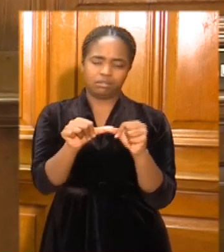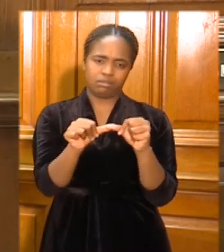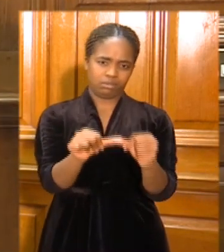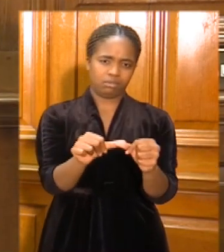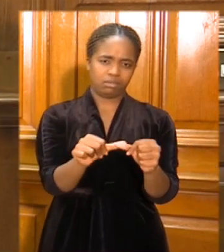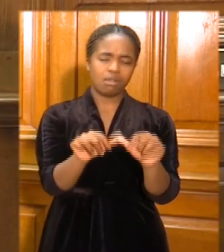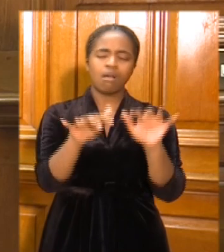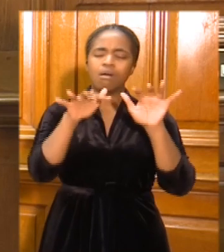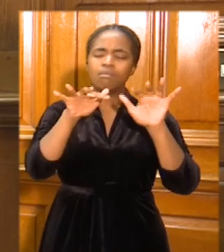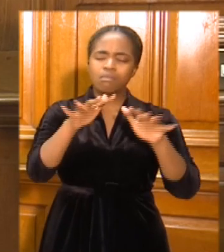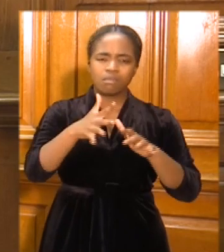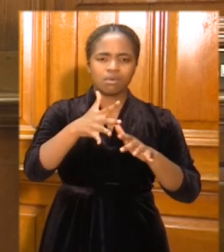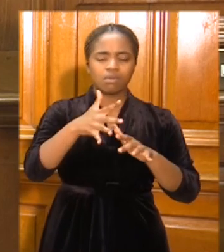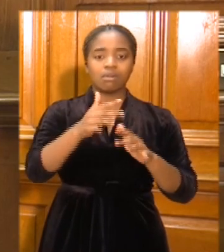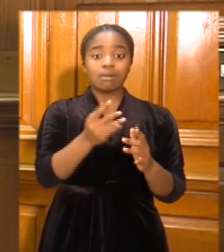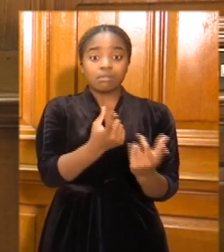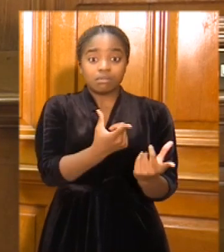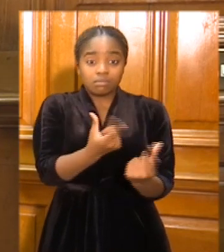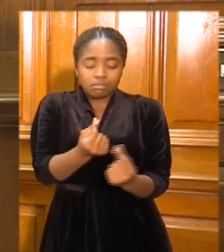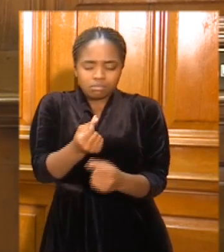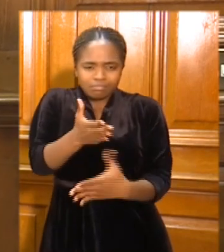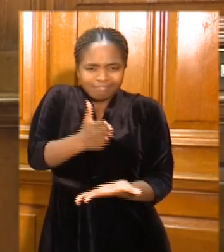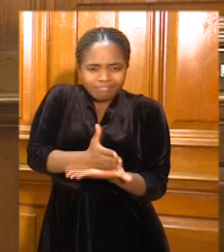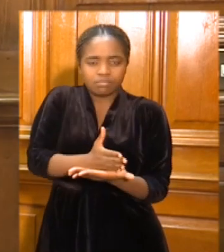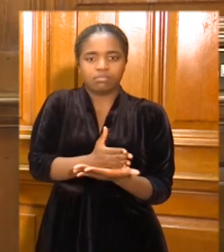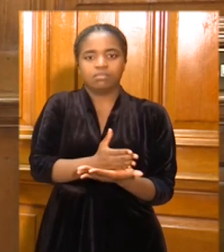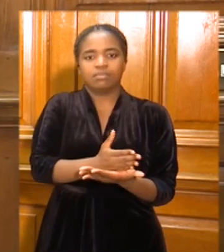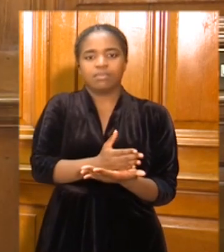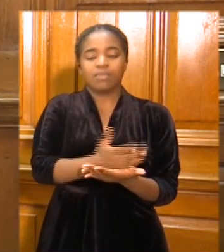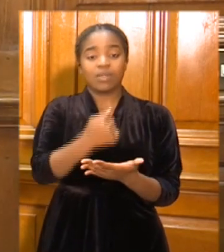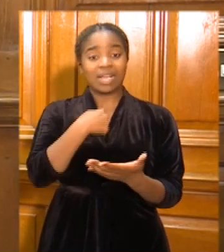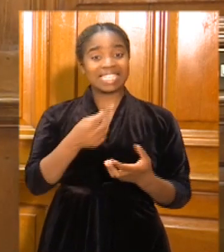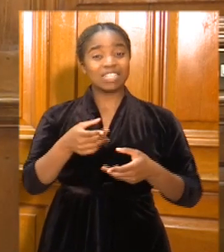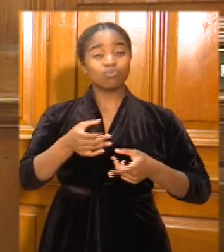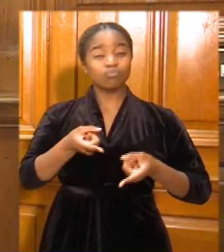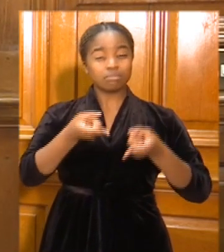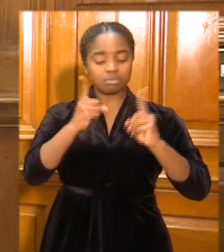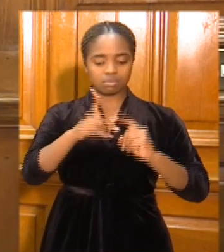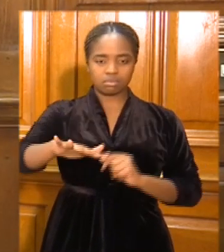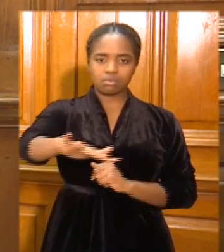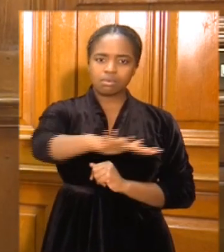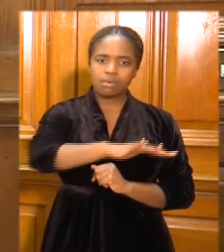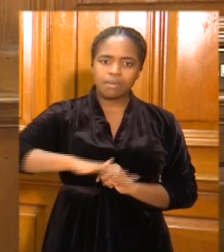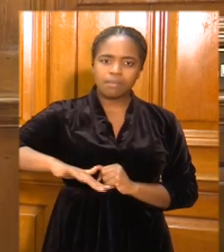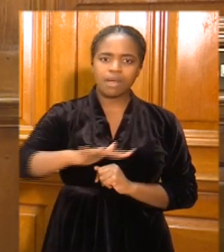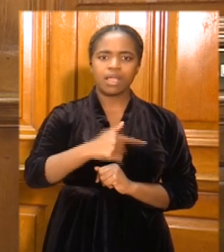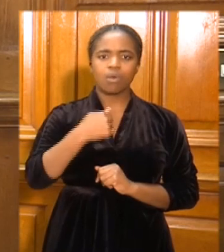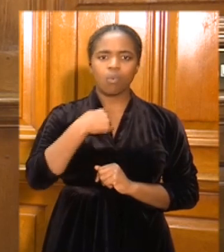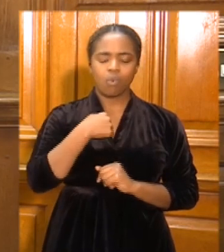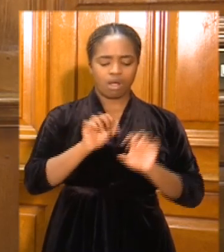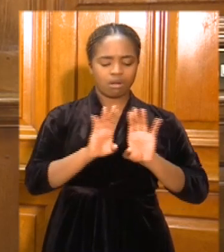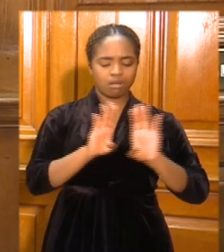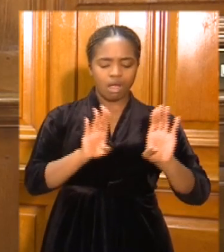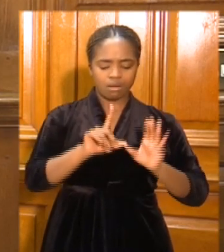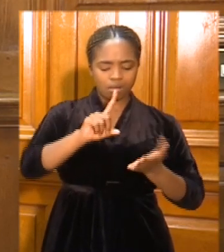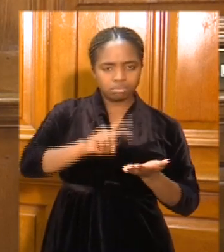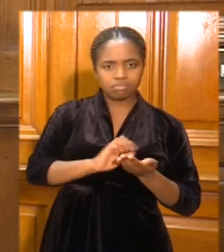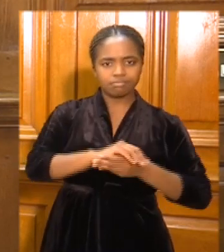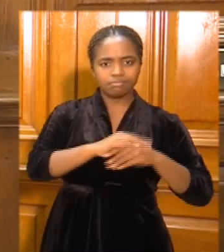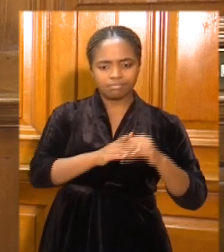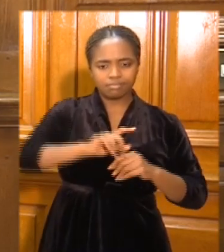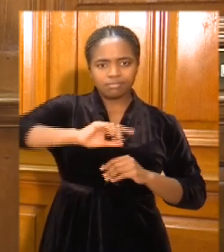role players to address the key risks factors at the workplace and in the